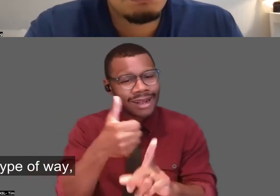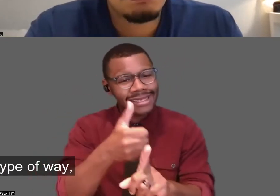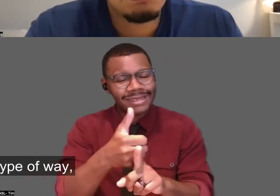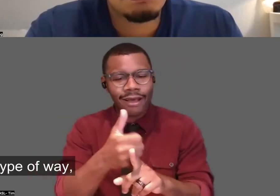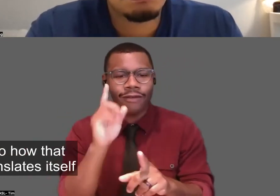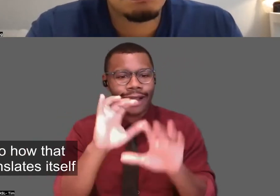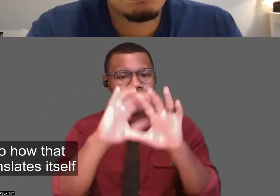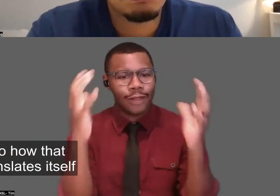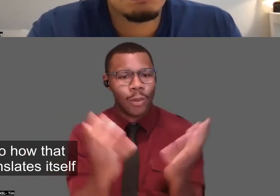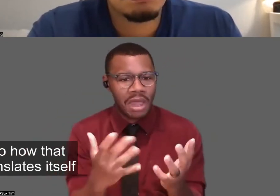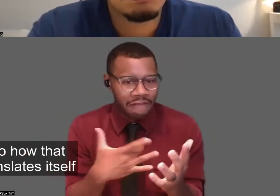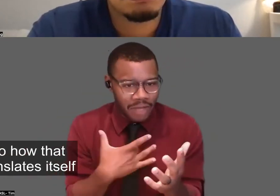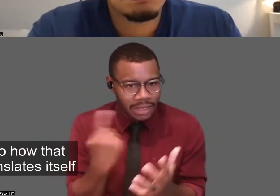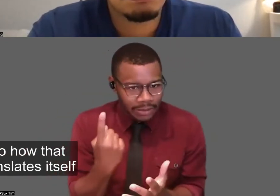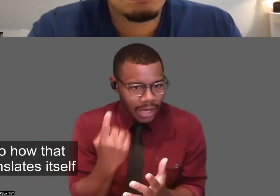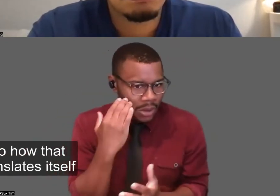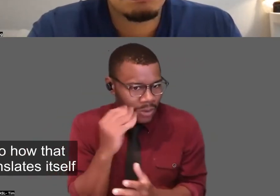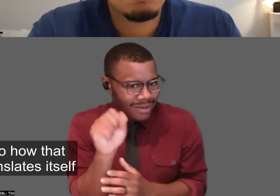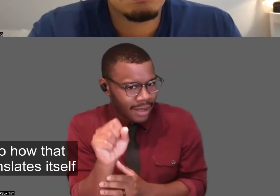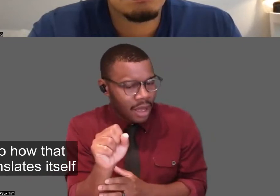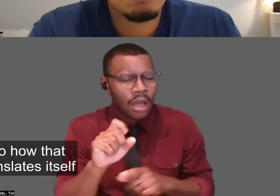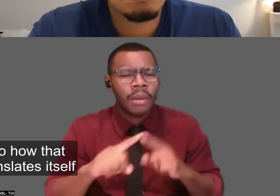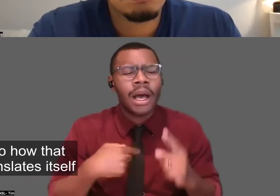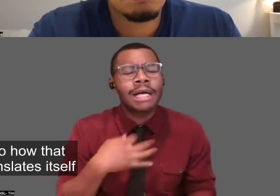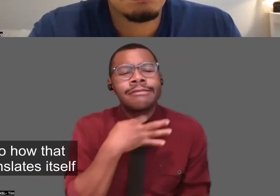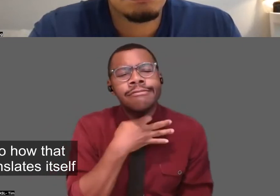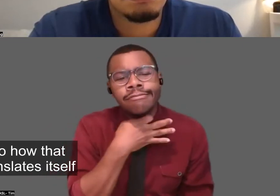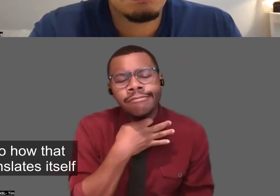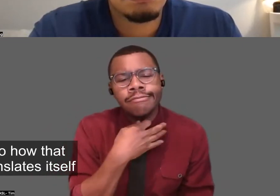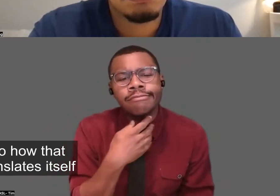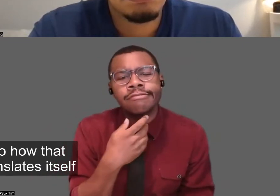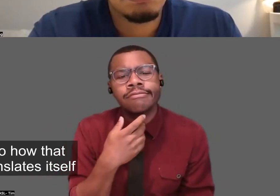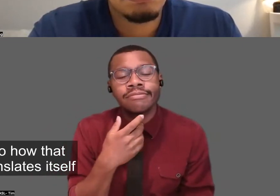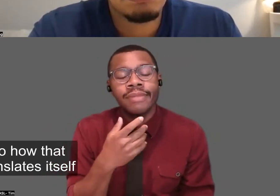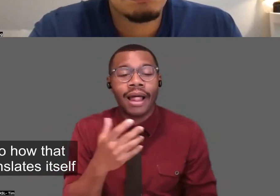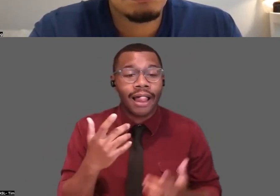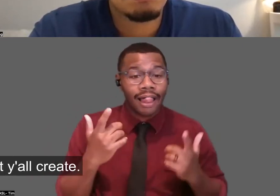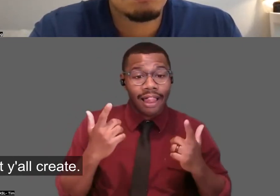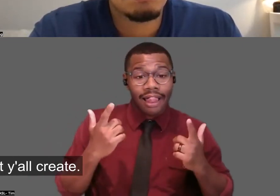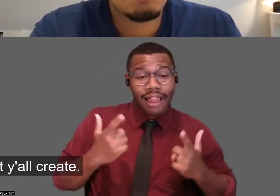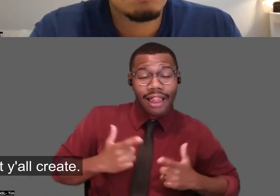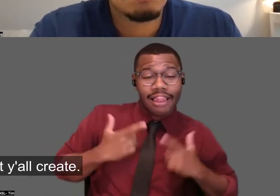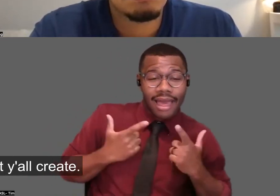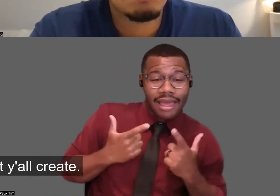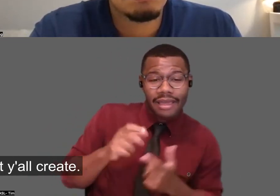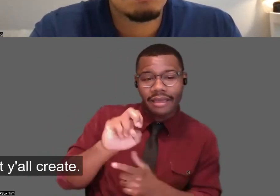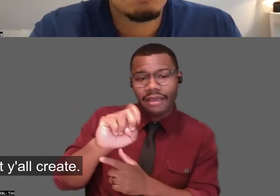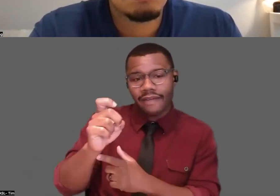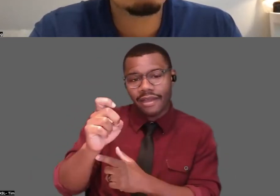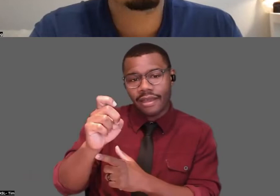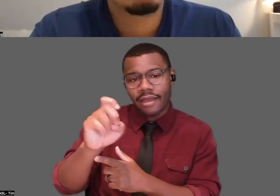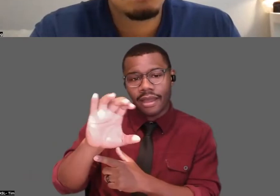way, I'm curious as to how that excess of life translates itself into the works that y'all